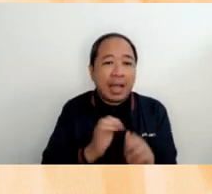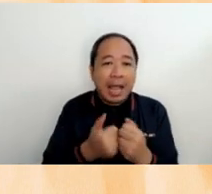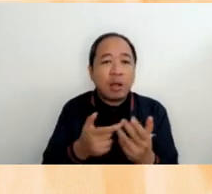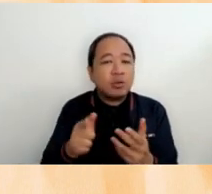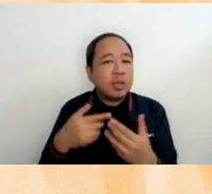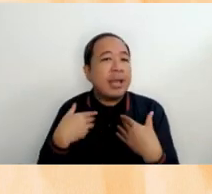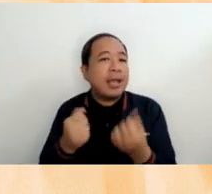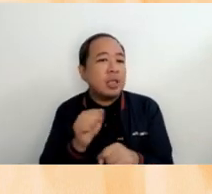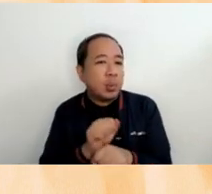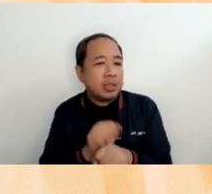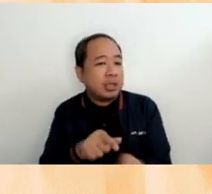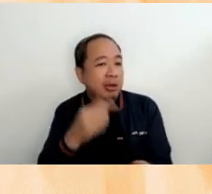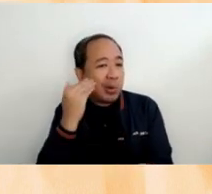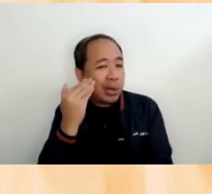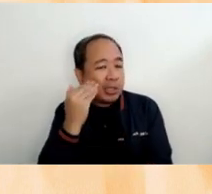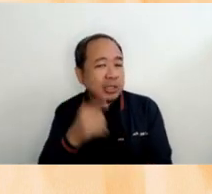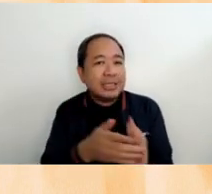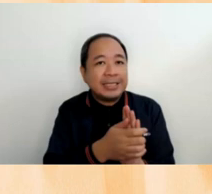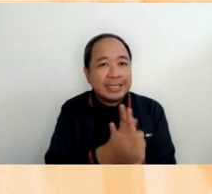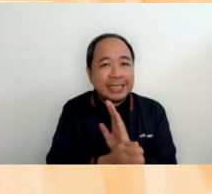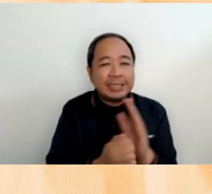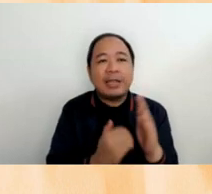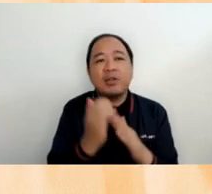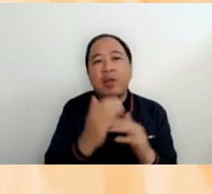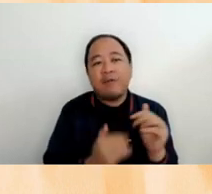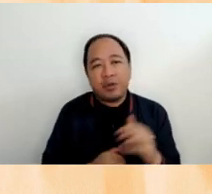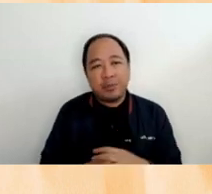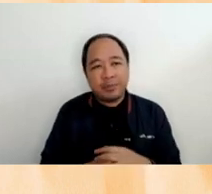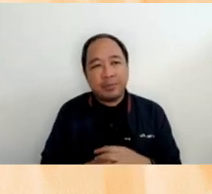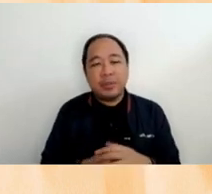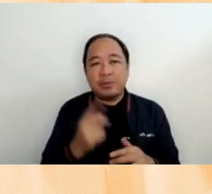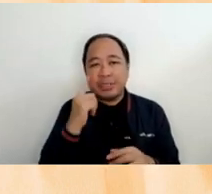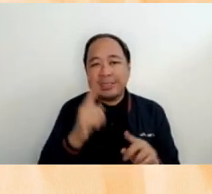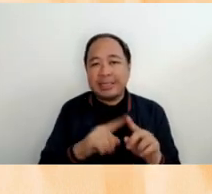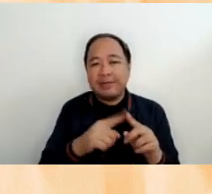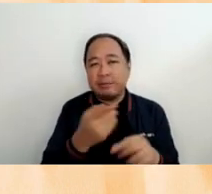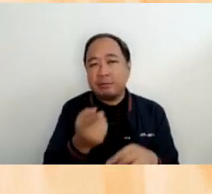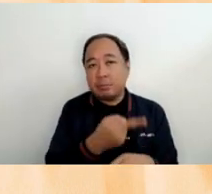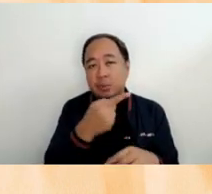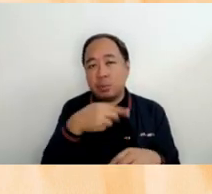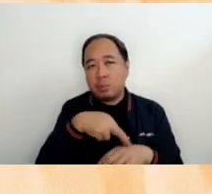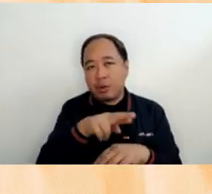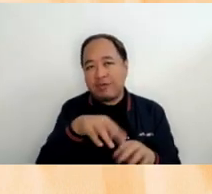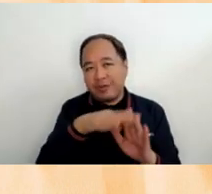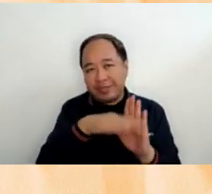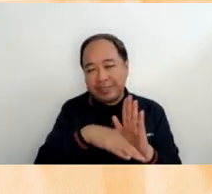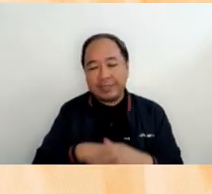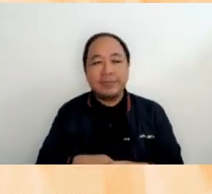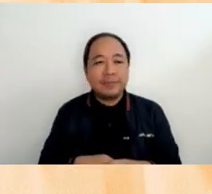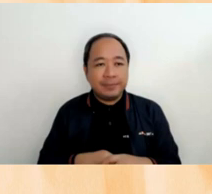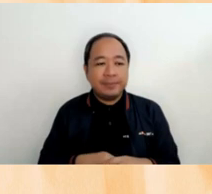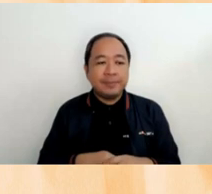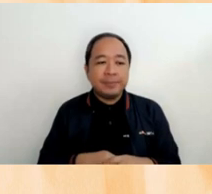I would like to thank the organizers of the 2023 Ako Para sa Bata for having a forum